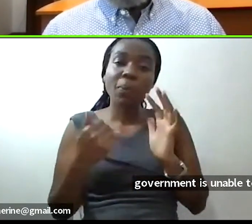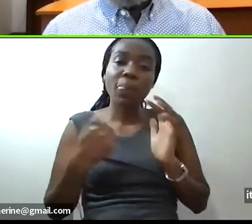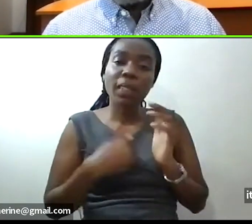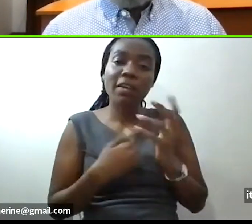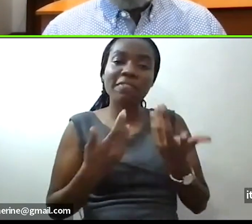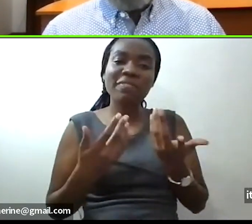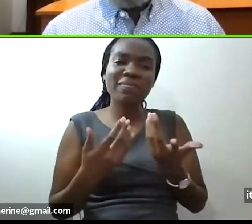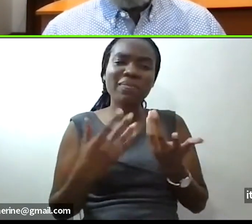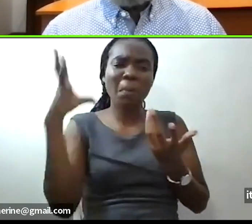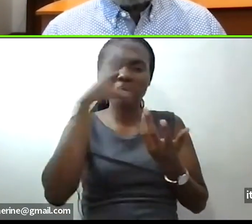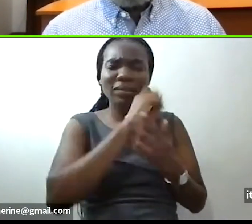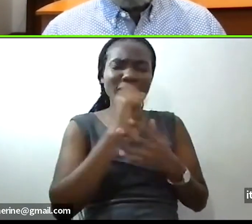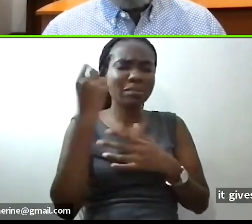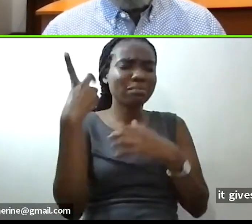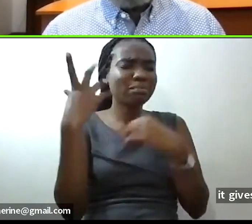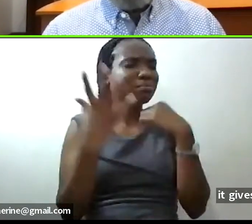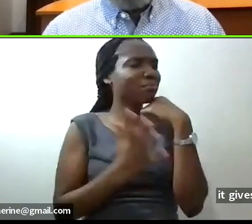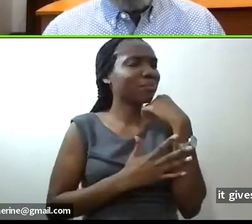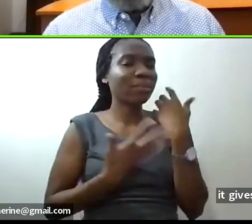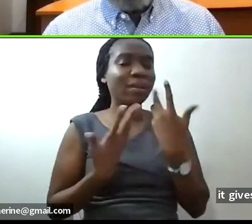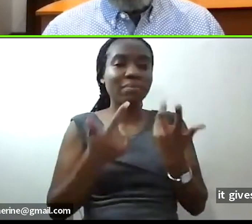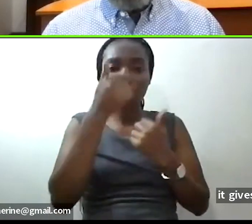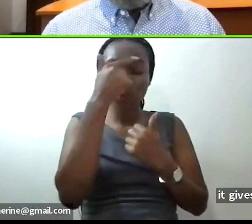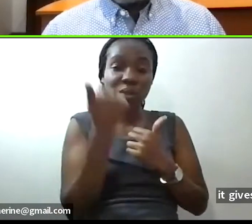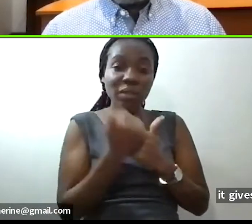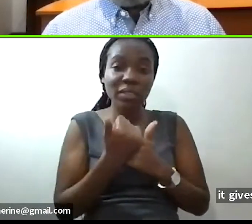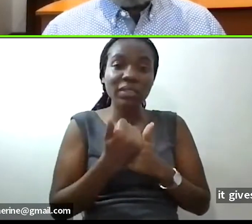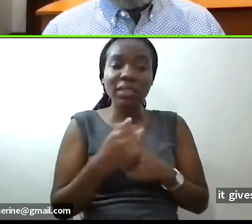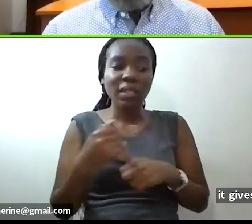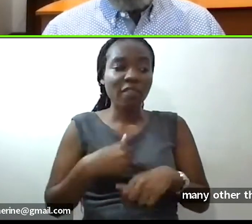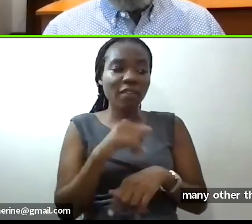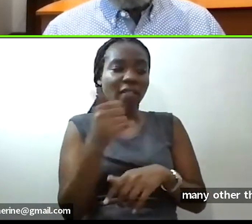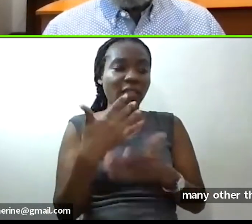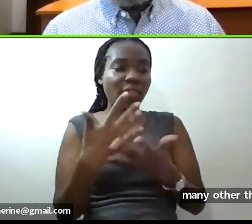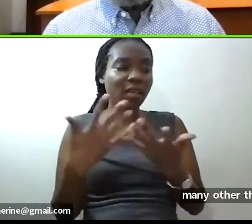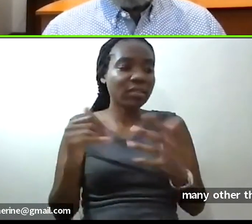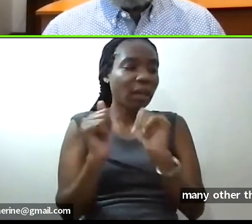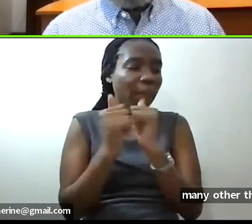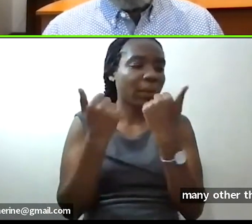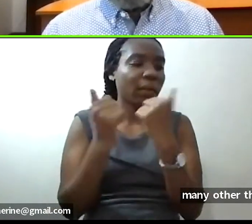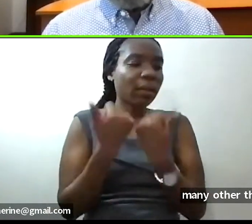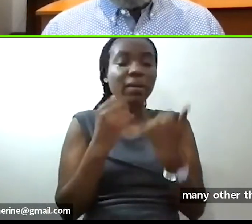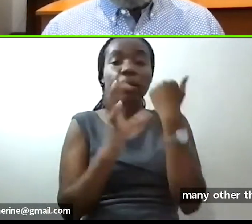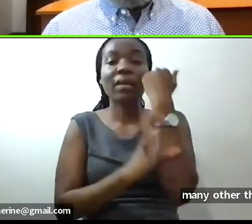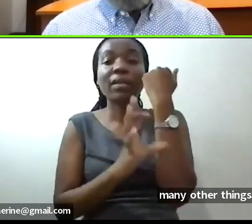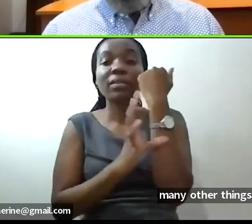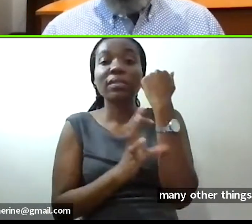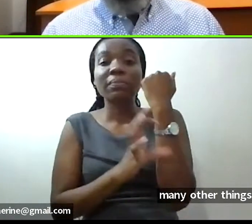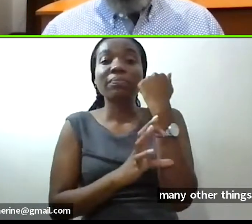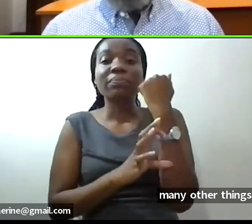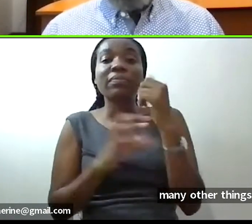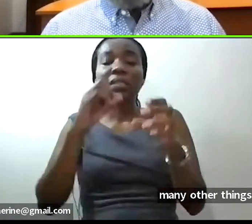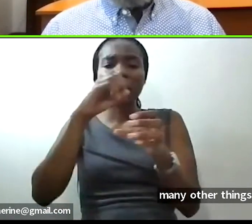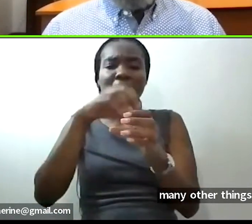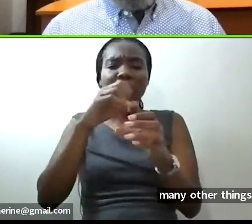perception to many other things that are happening in the country. Investors will run away. We will not get people